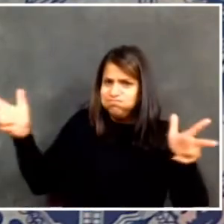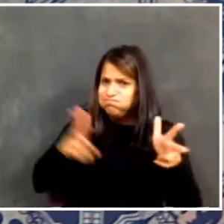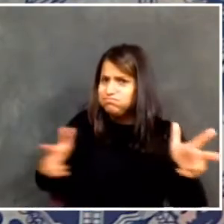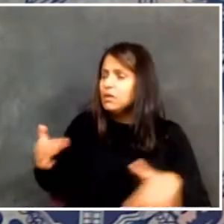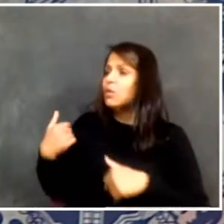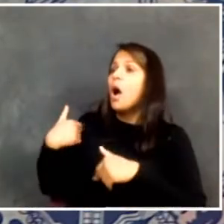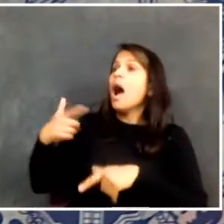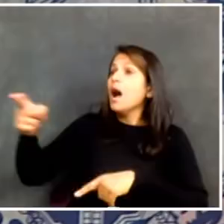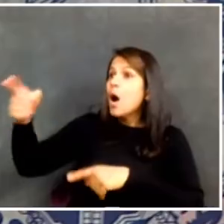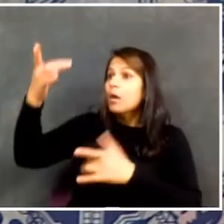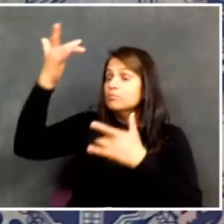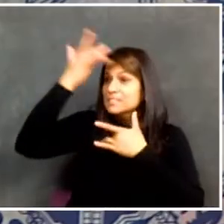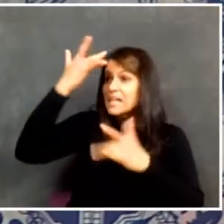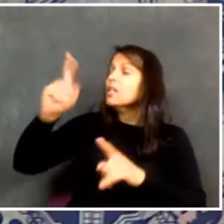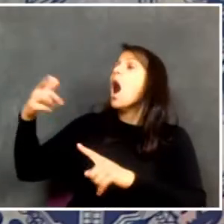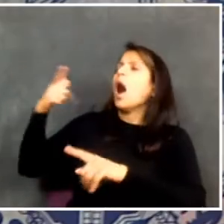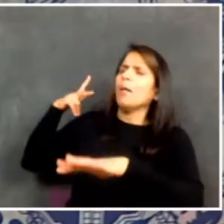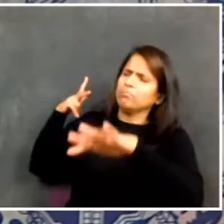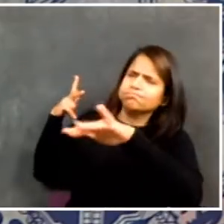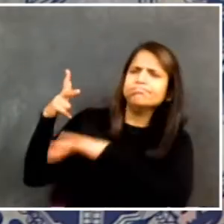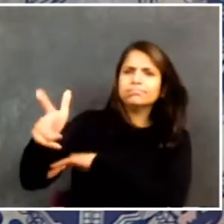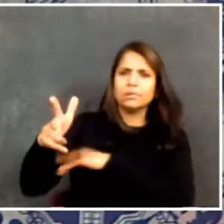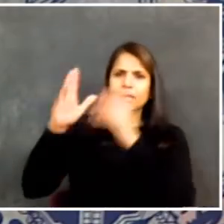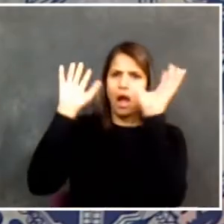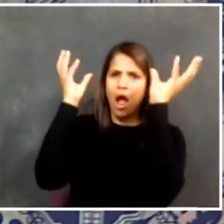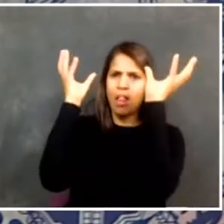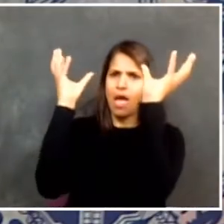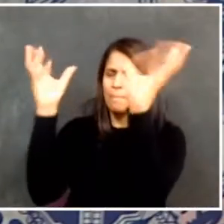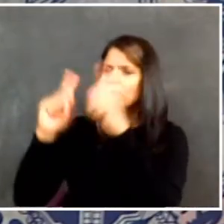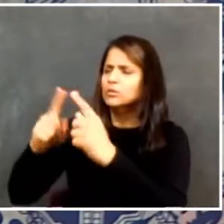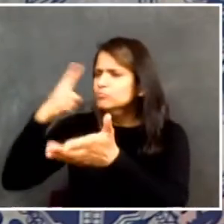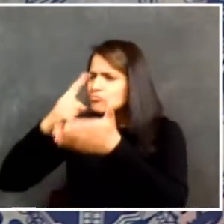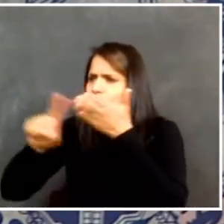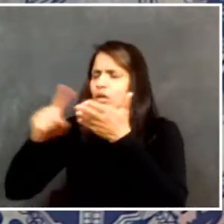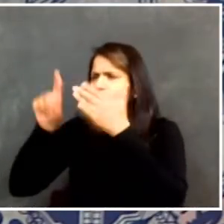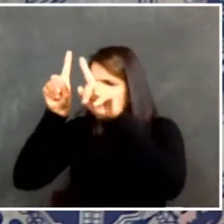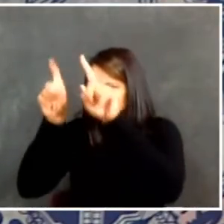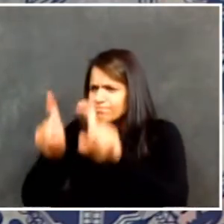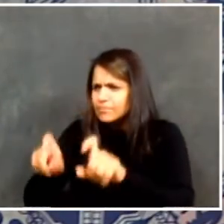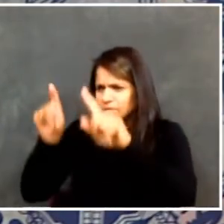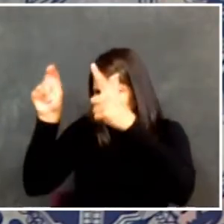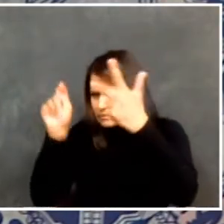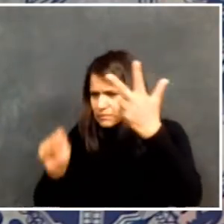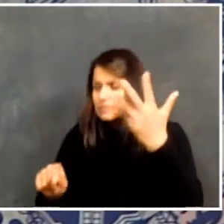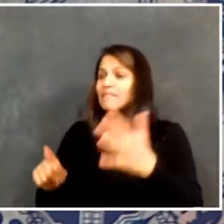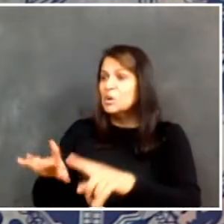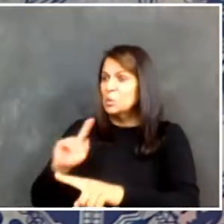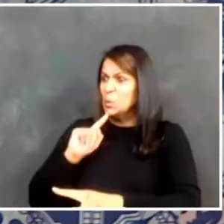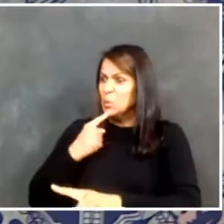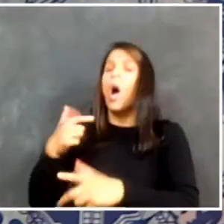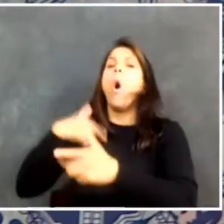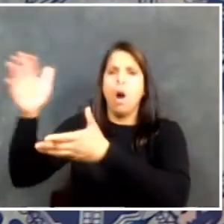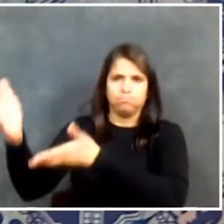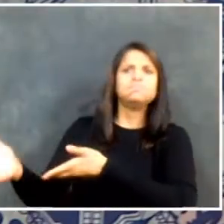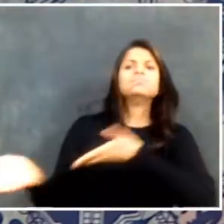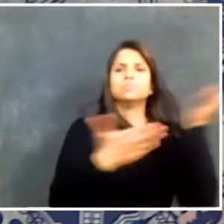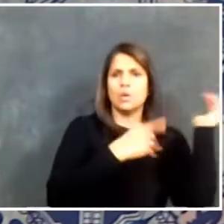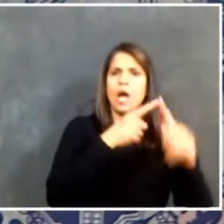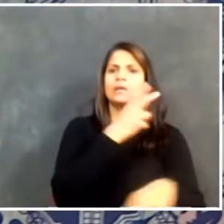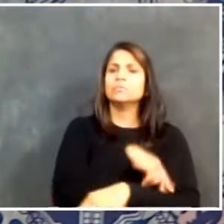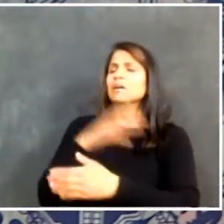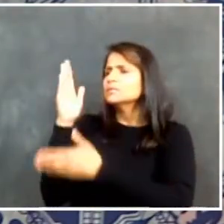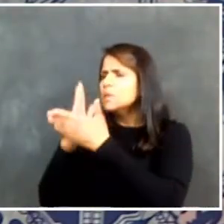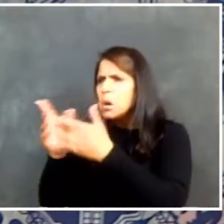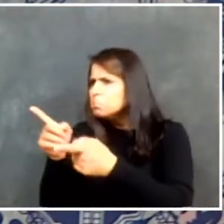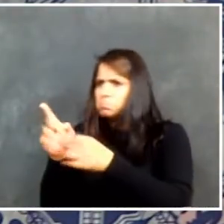Elmhurst Hospital, Lincoln Hospital, Bellevue, they would bring in anybody who was in danger and kept fighting. And that I think has